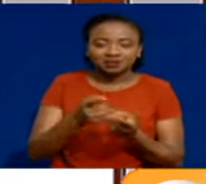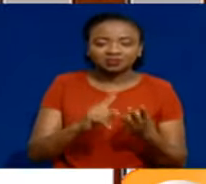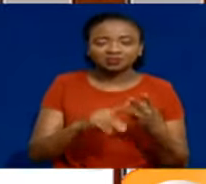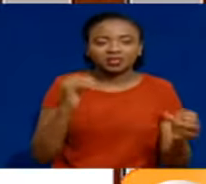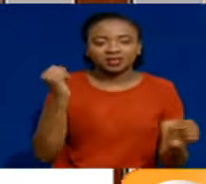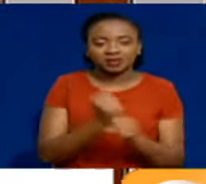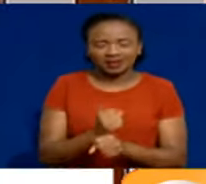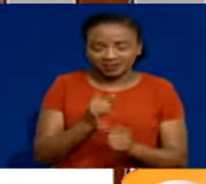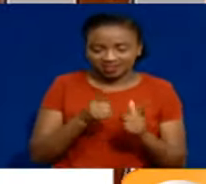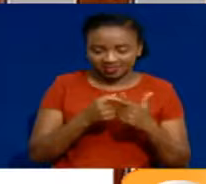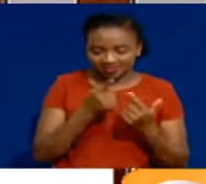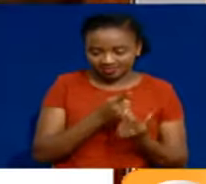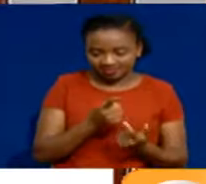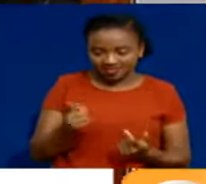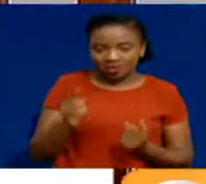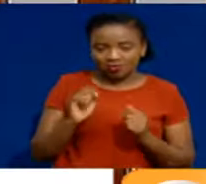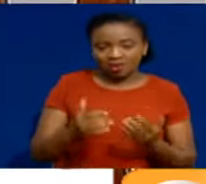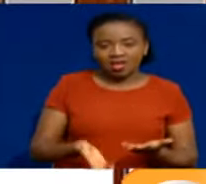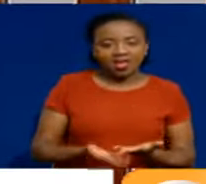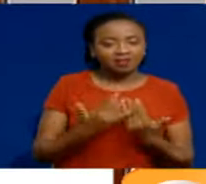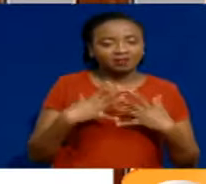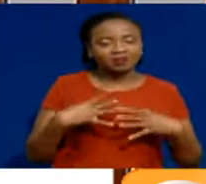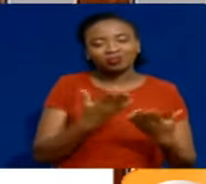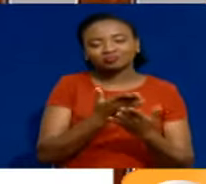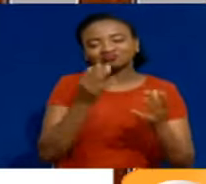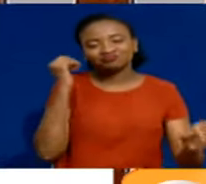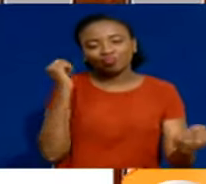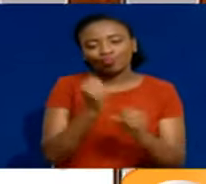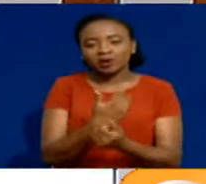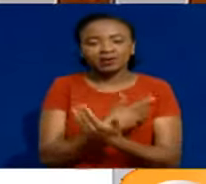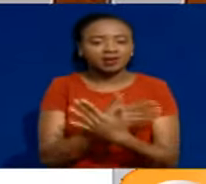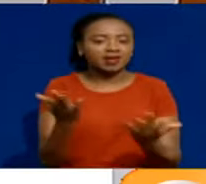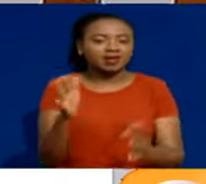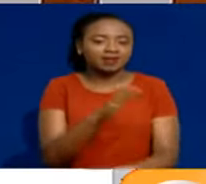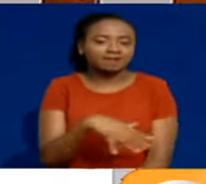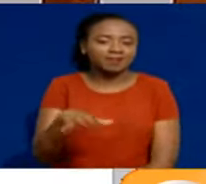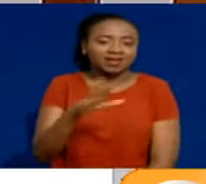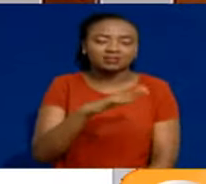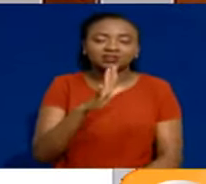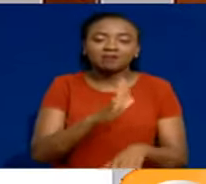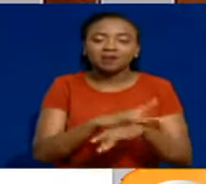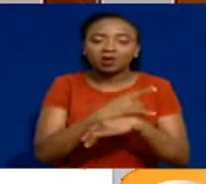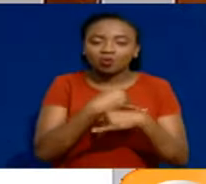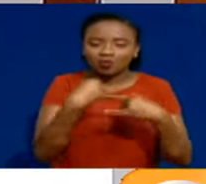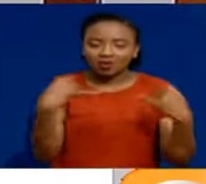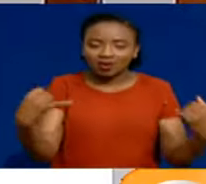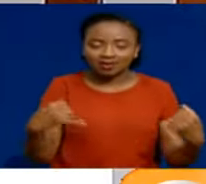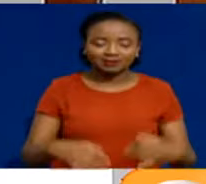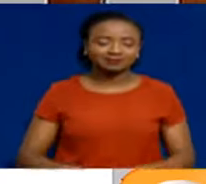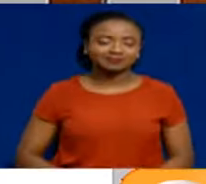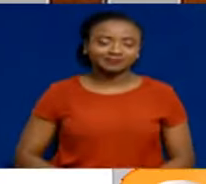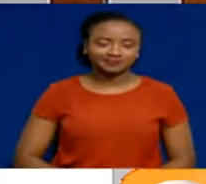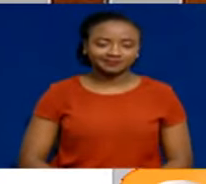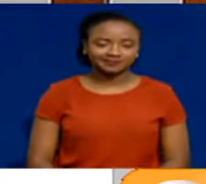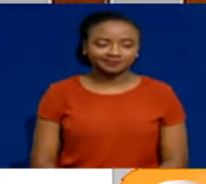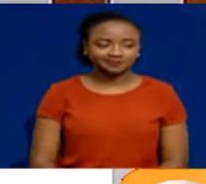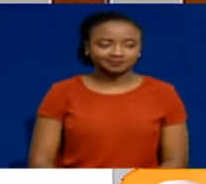people to work from wherever they are using smart working,